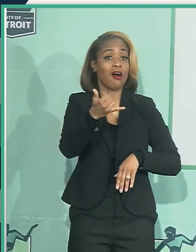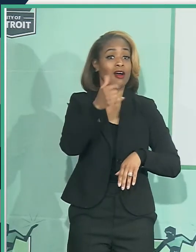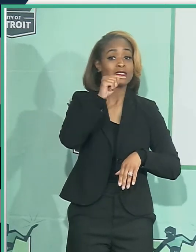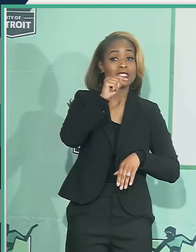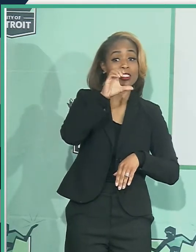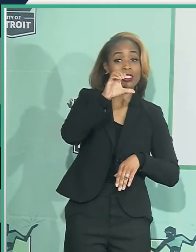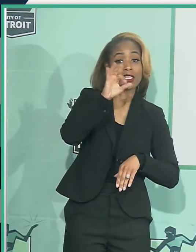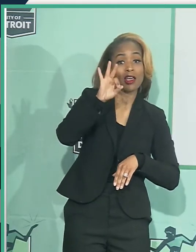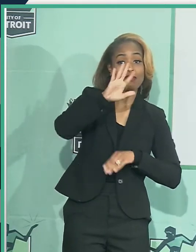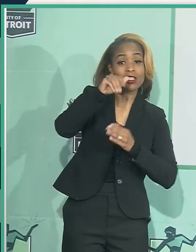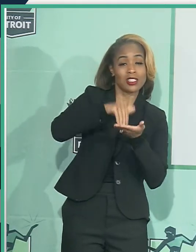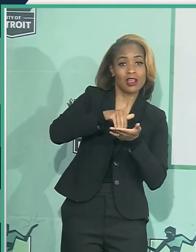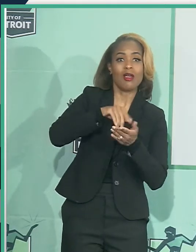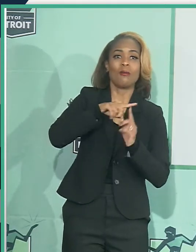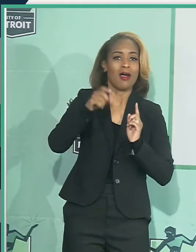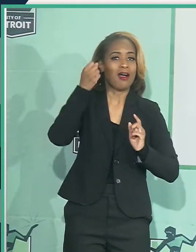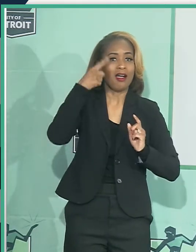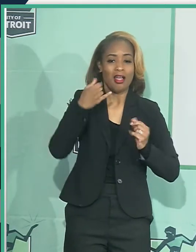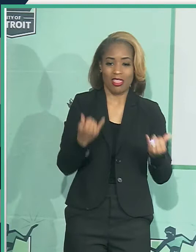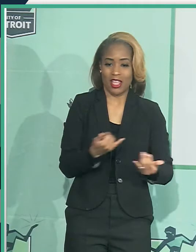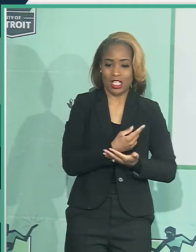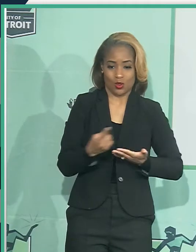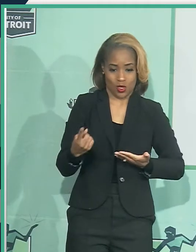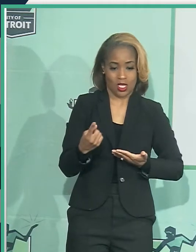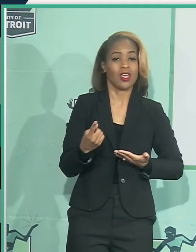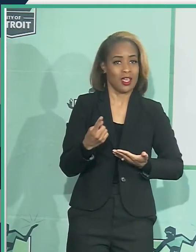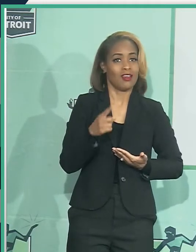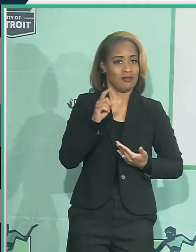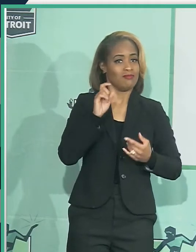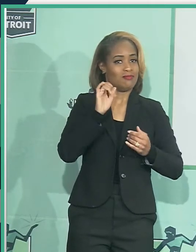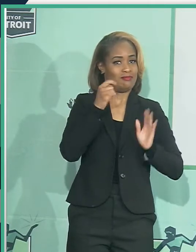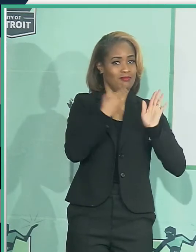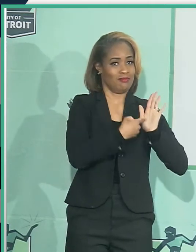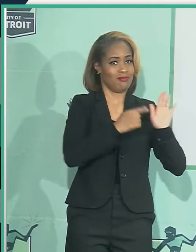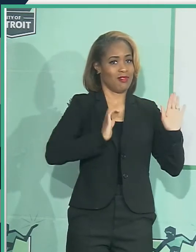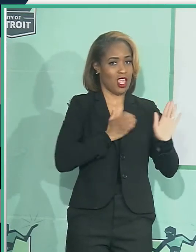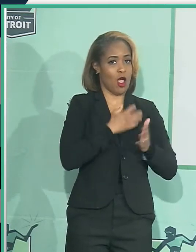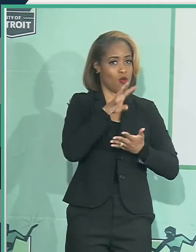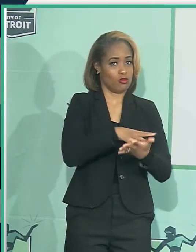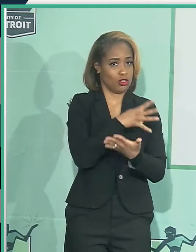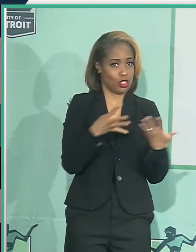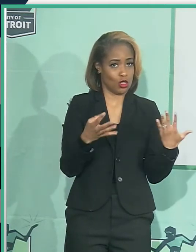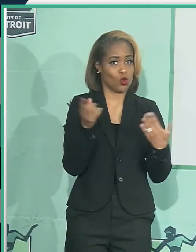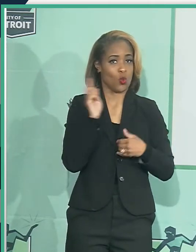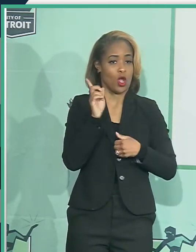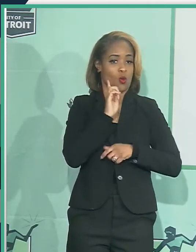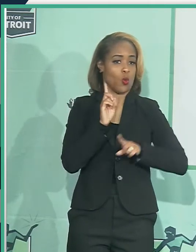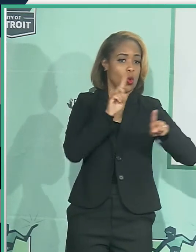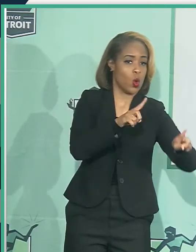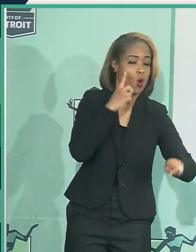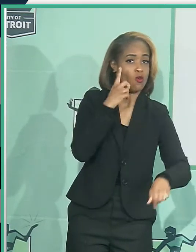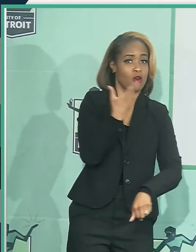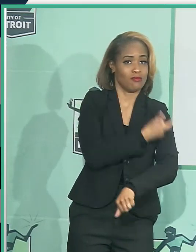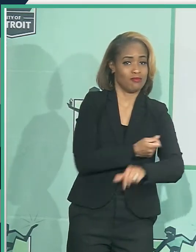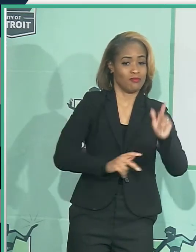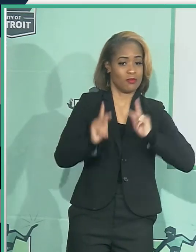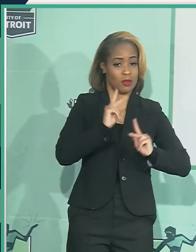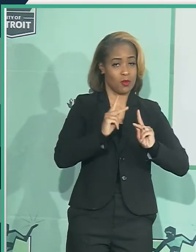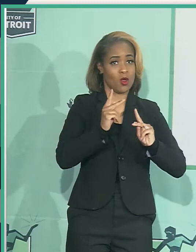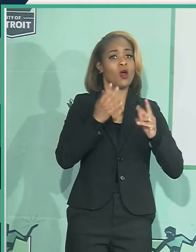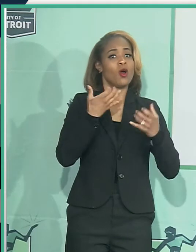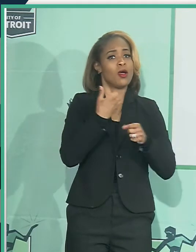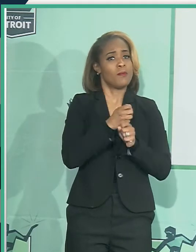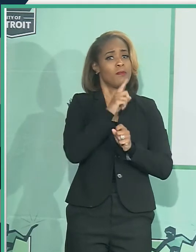TCF Center, but again, this week, this is where we will be going. Again, I want to ensure that we are working